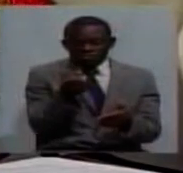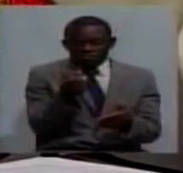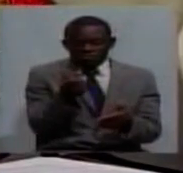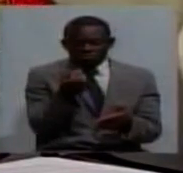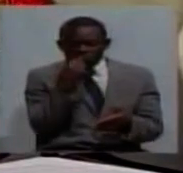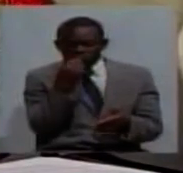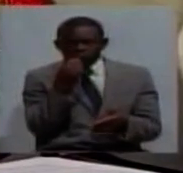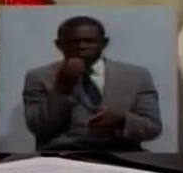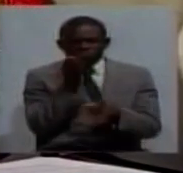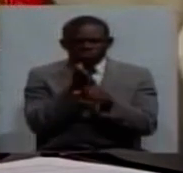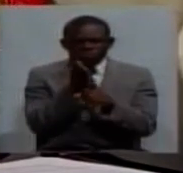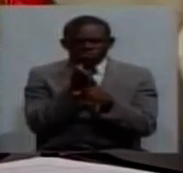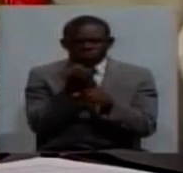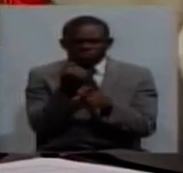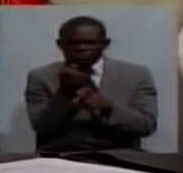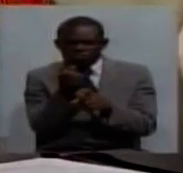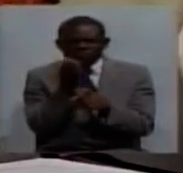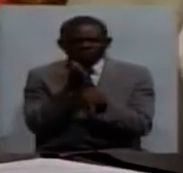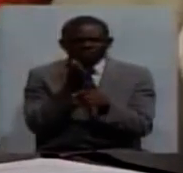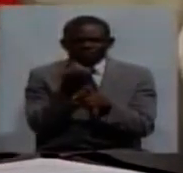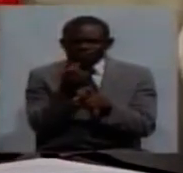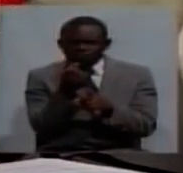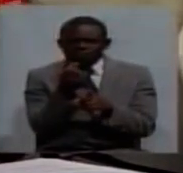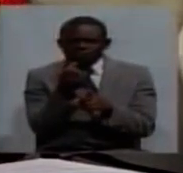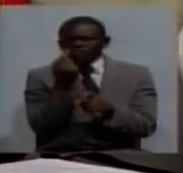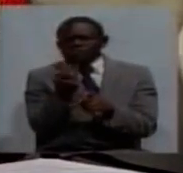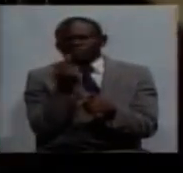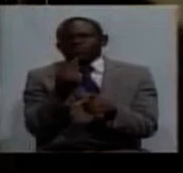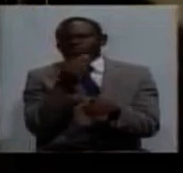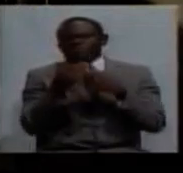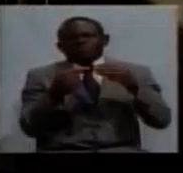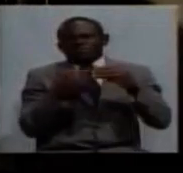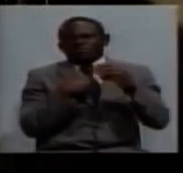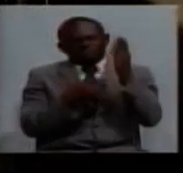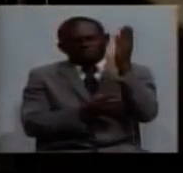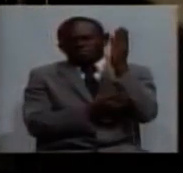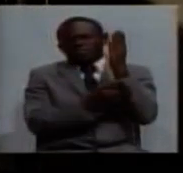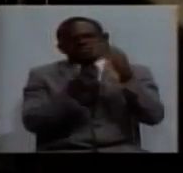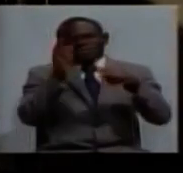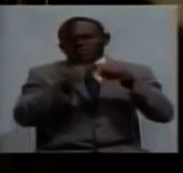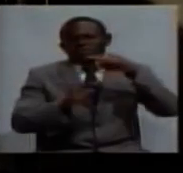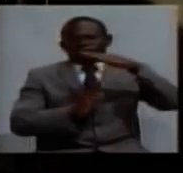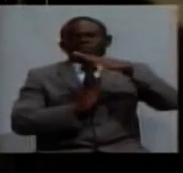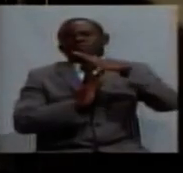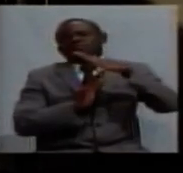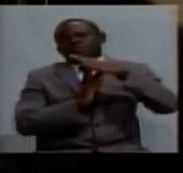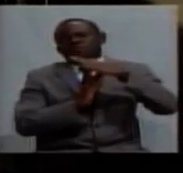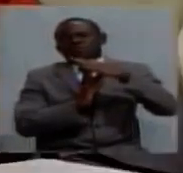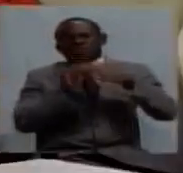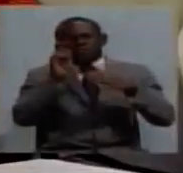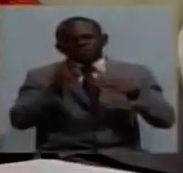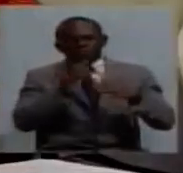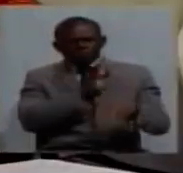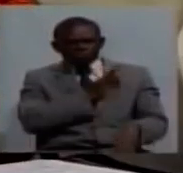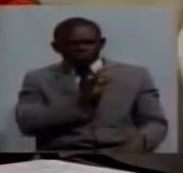limiting myself, because I think that when we are developing, the variety of foods that will be available to us must make us